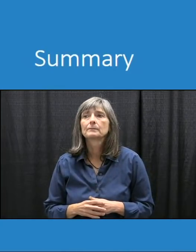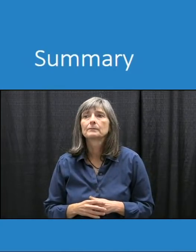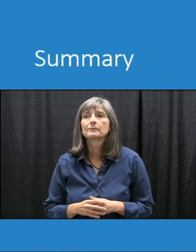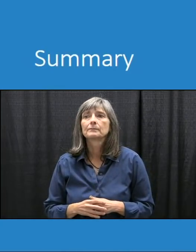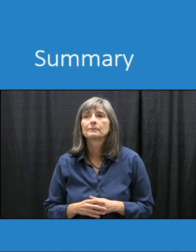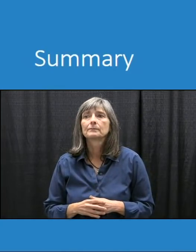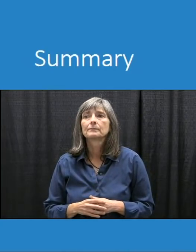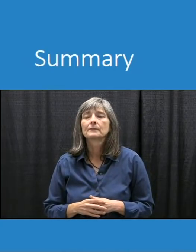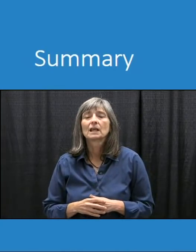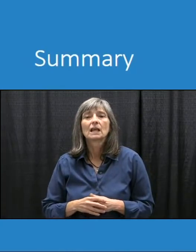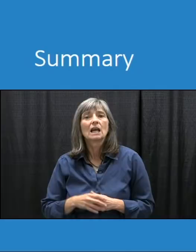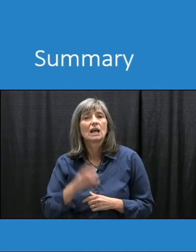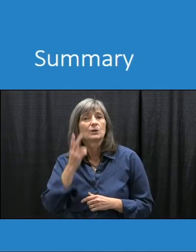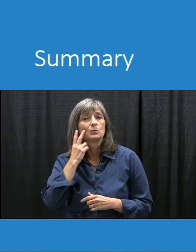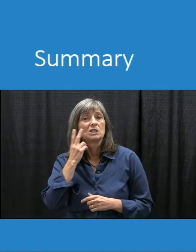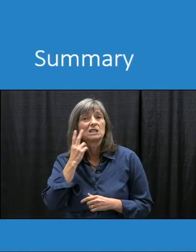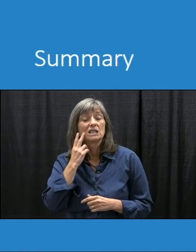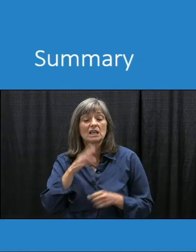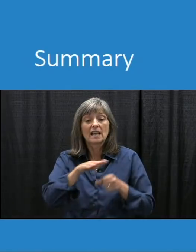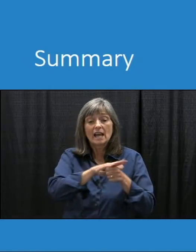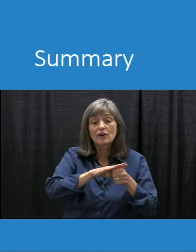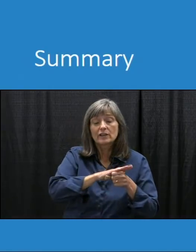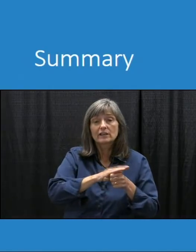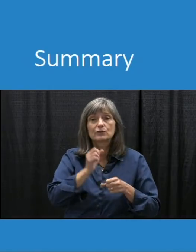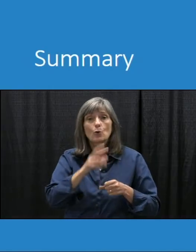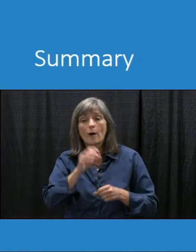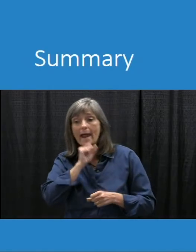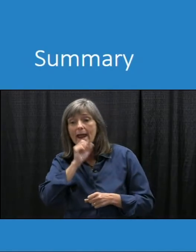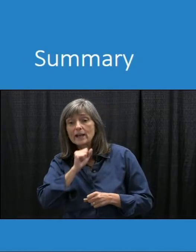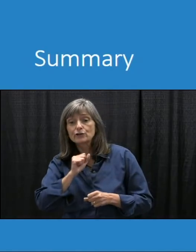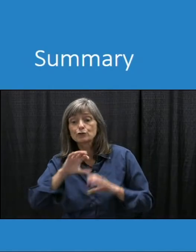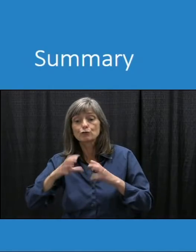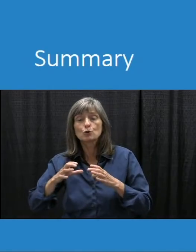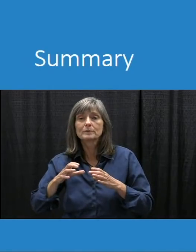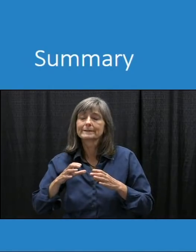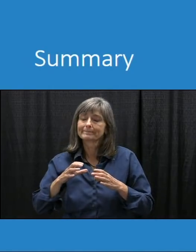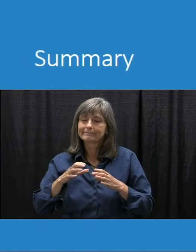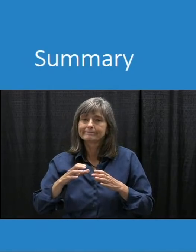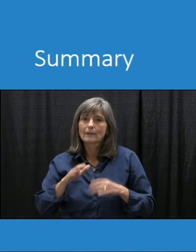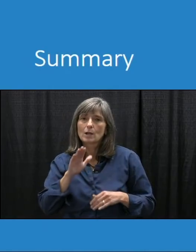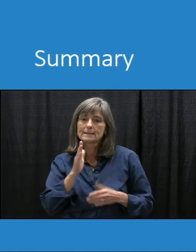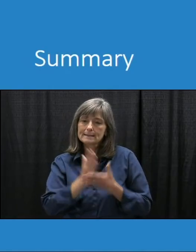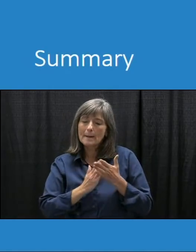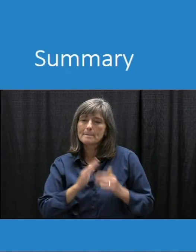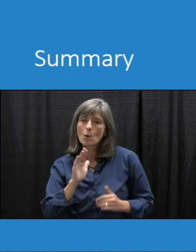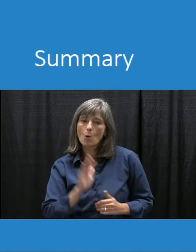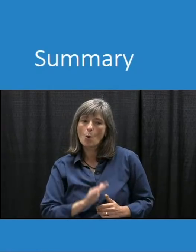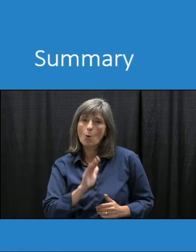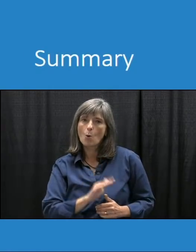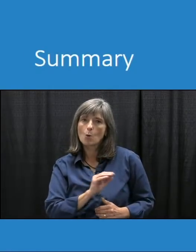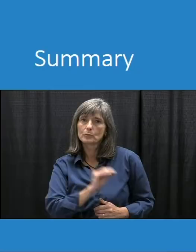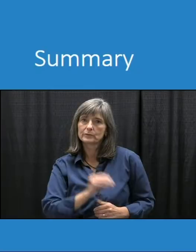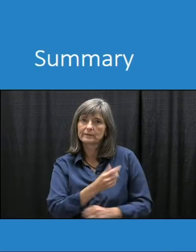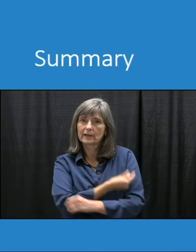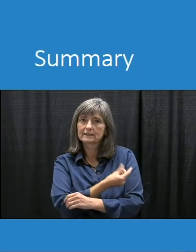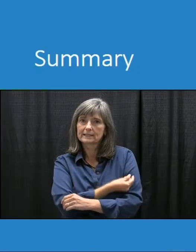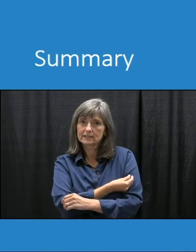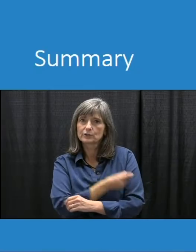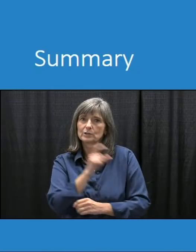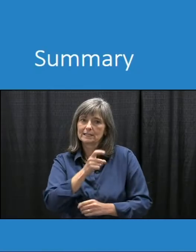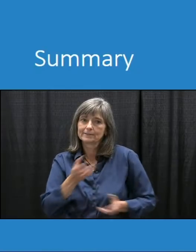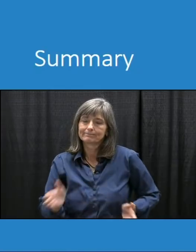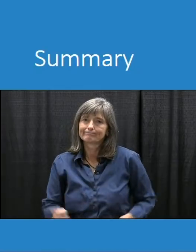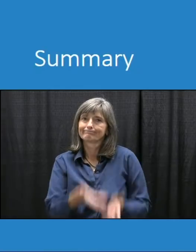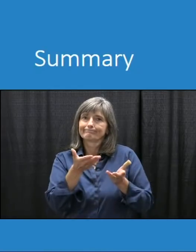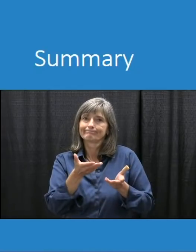various eligible groups in geographic regions, and these are sites that we can hopefully improve on in terms of our vaccination.